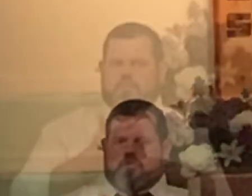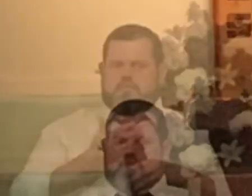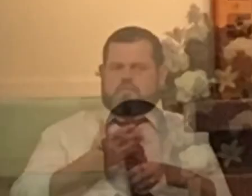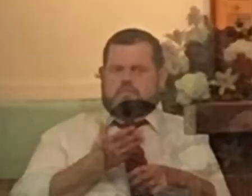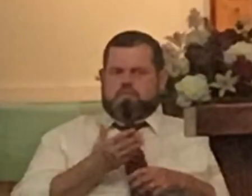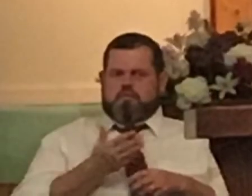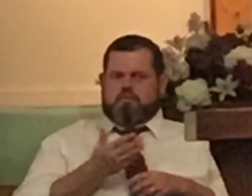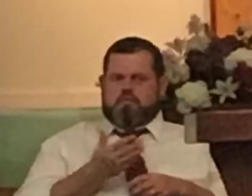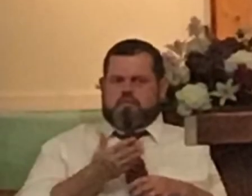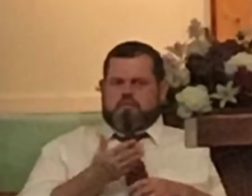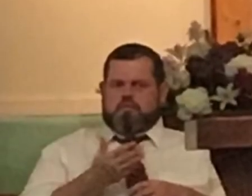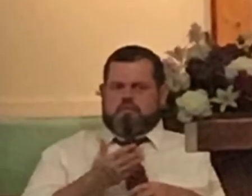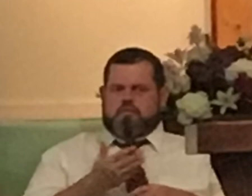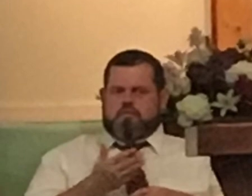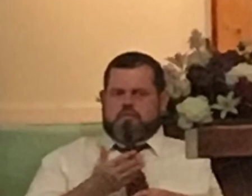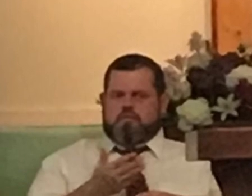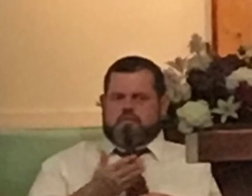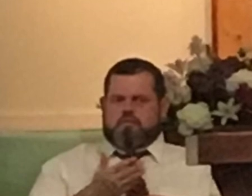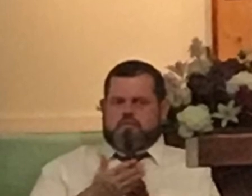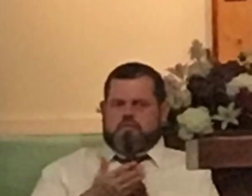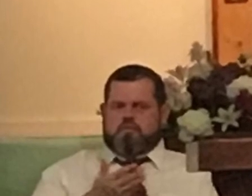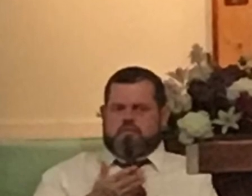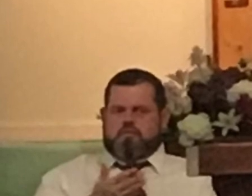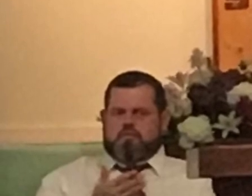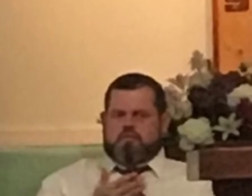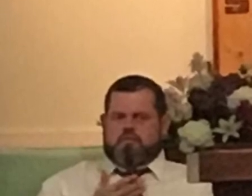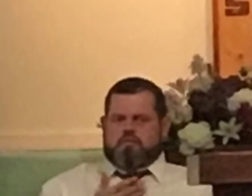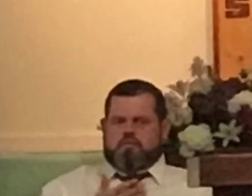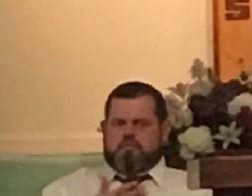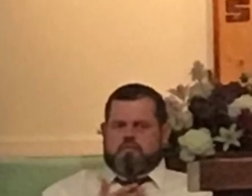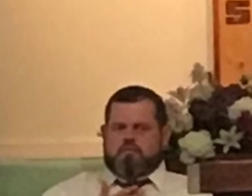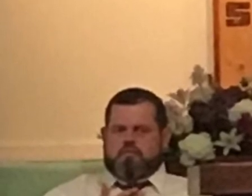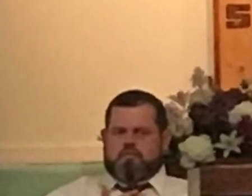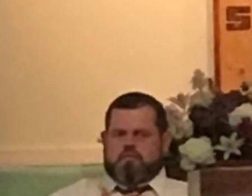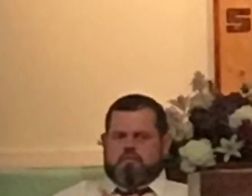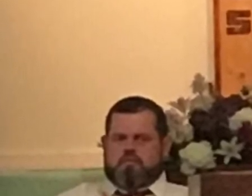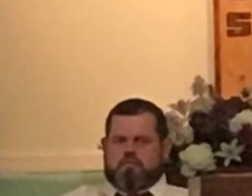resurrection, yes, but she didn't know she was talking.